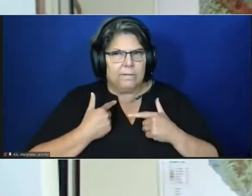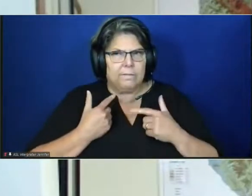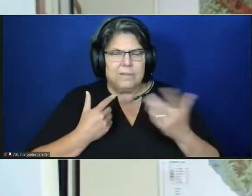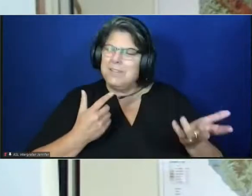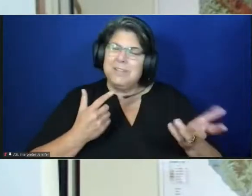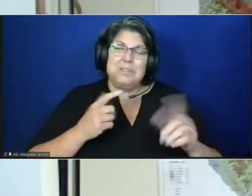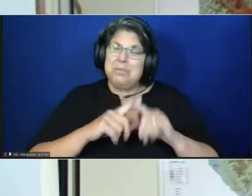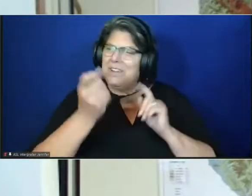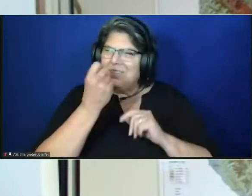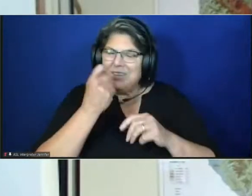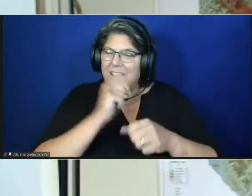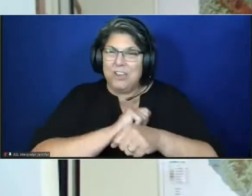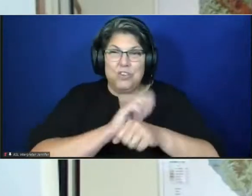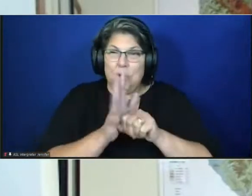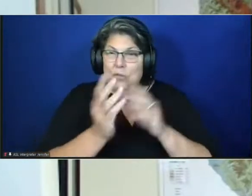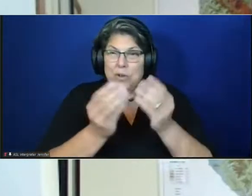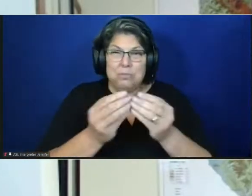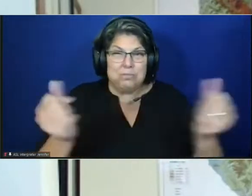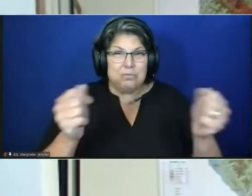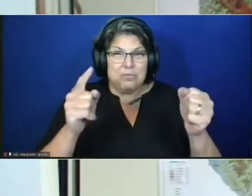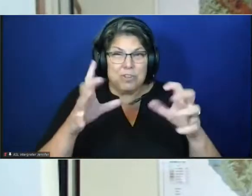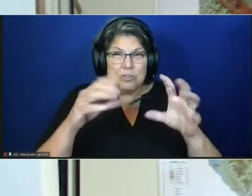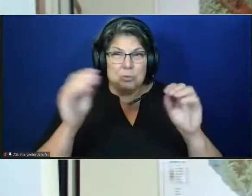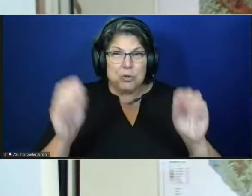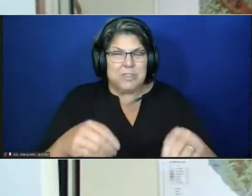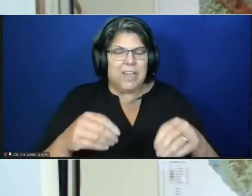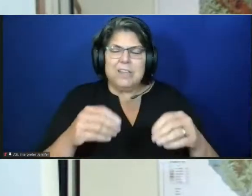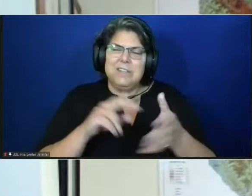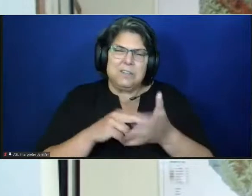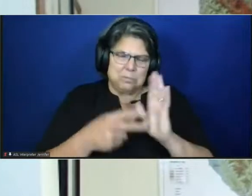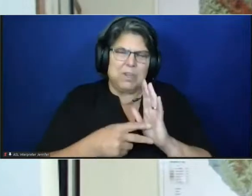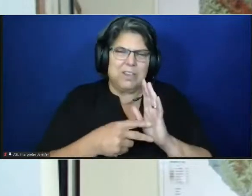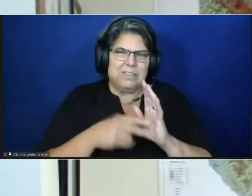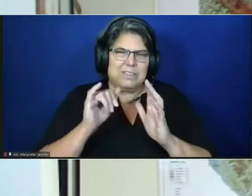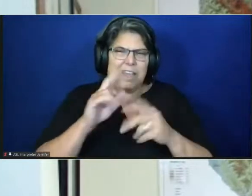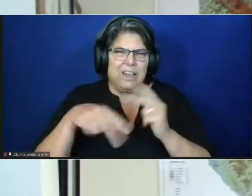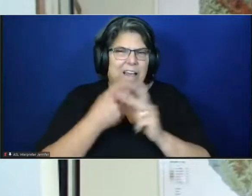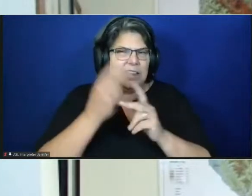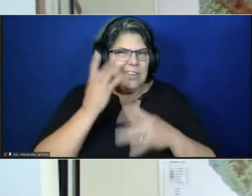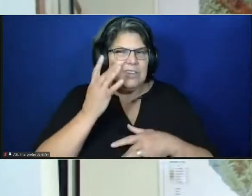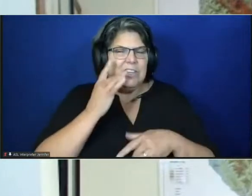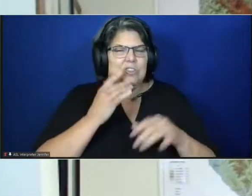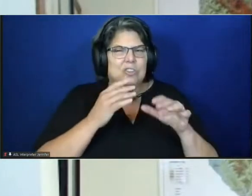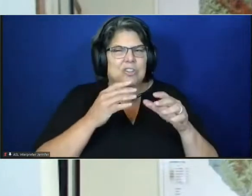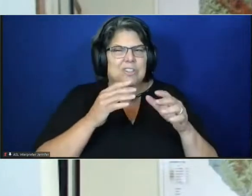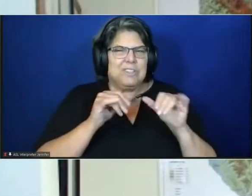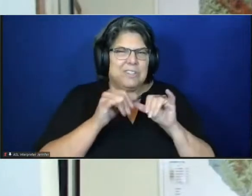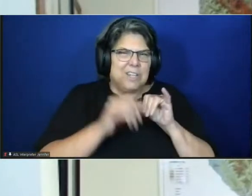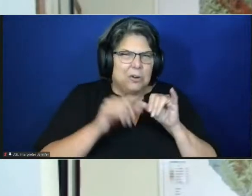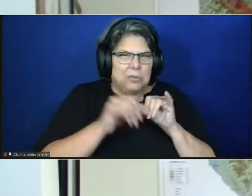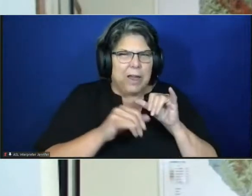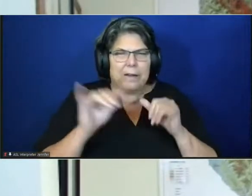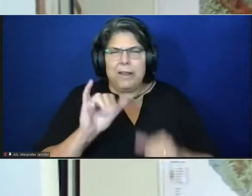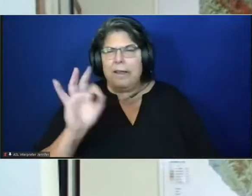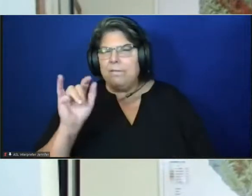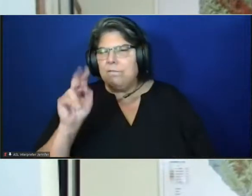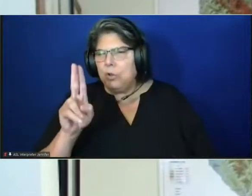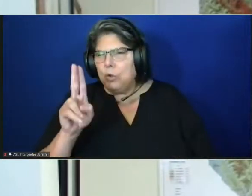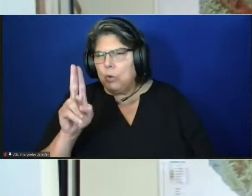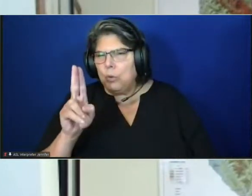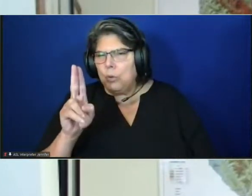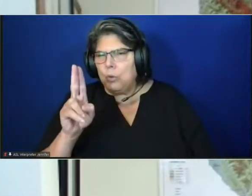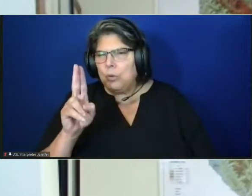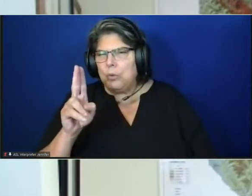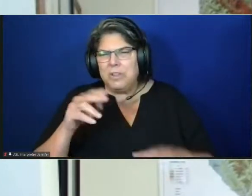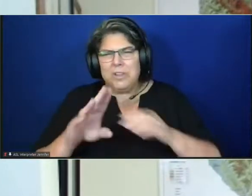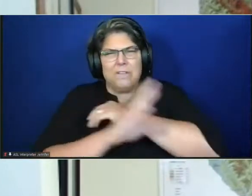out completely. It'll be what they call endemic, one of those illnesses like, the flu in the